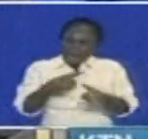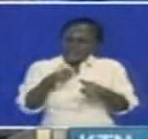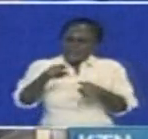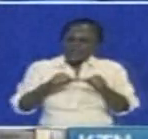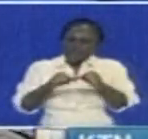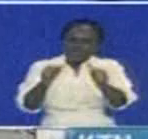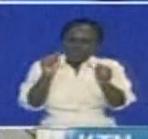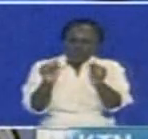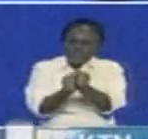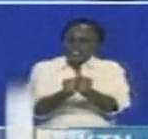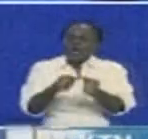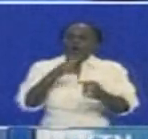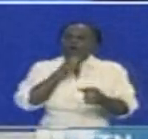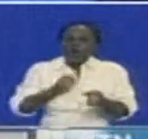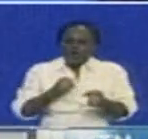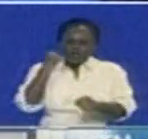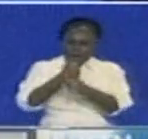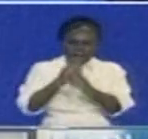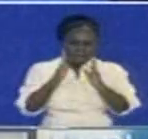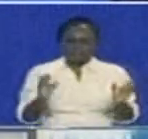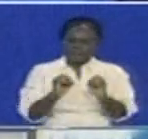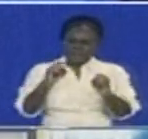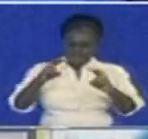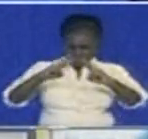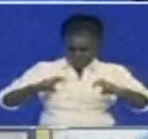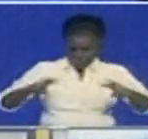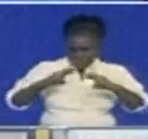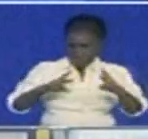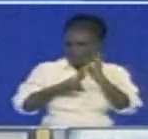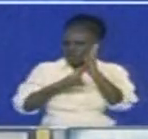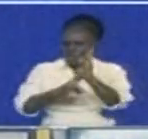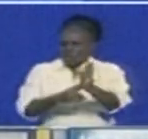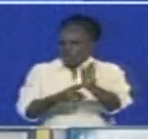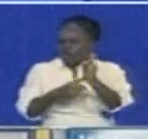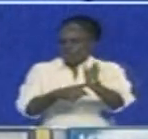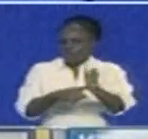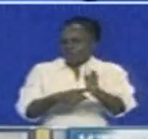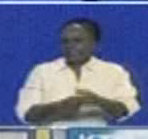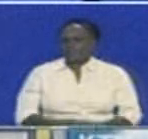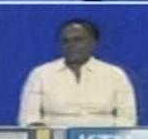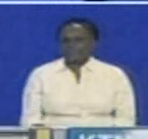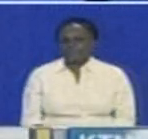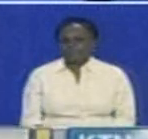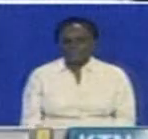Now, this is according to a new strategy by a new survey. Here's KTN's Adelaide Changola with the rest of that report.